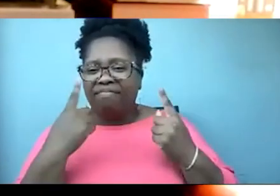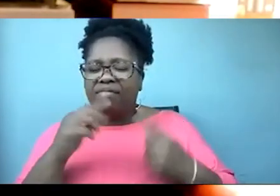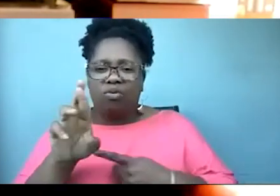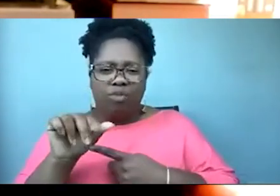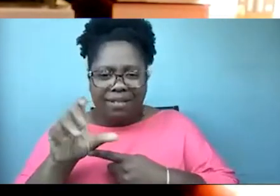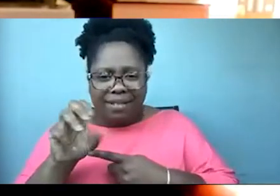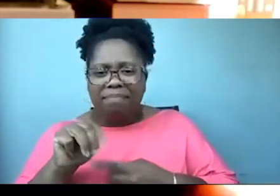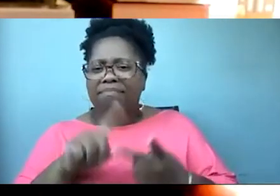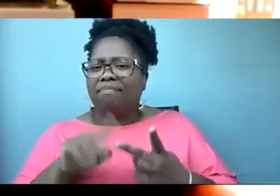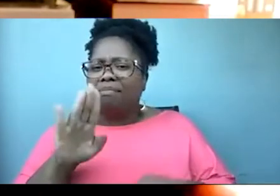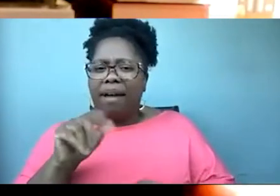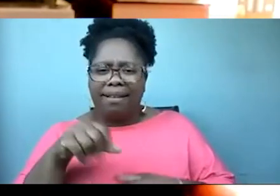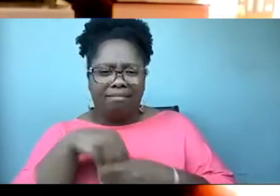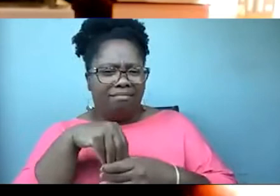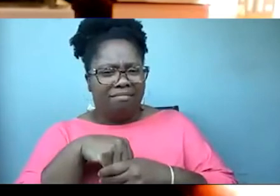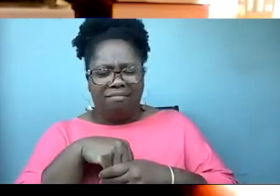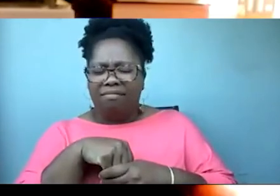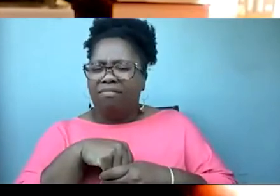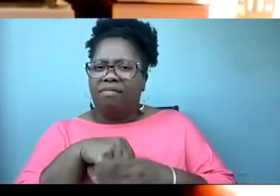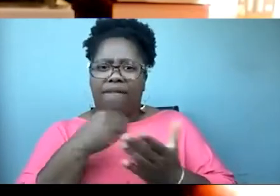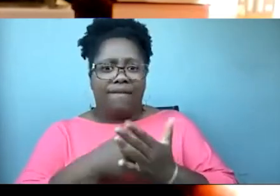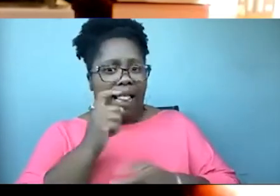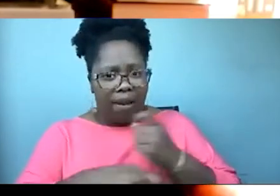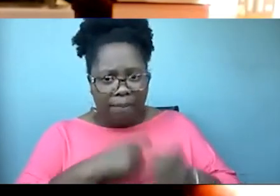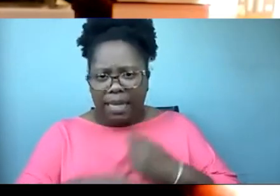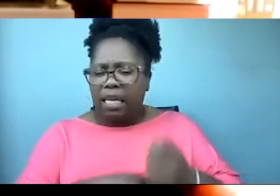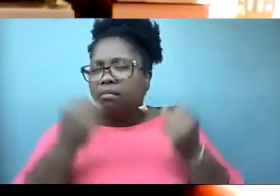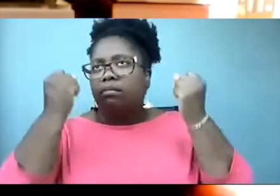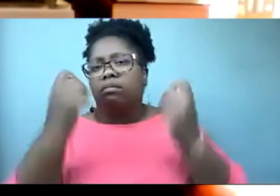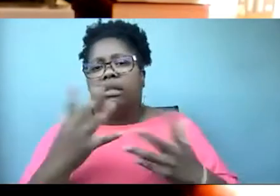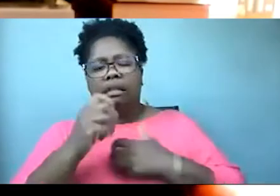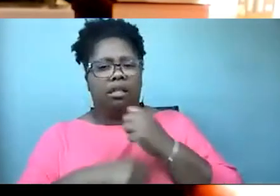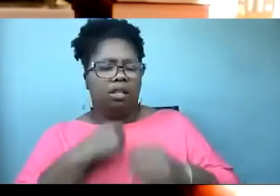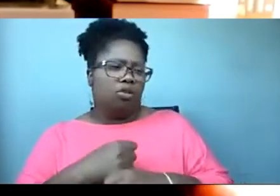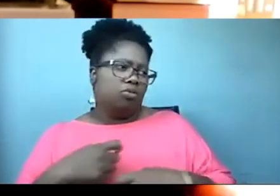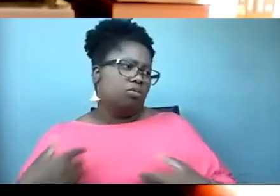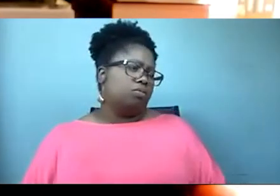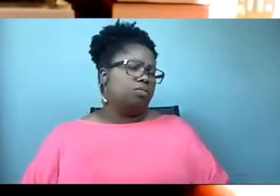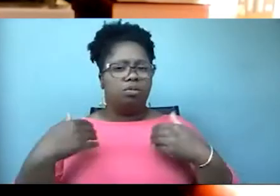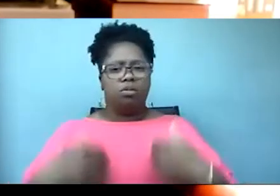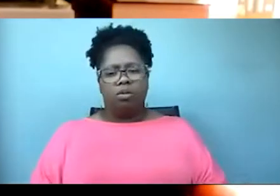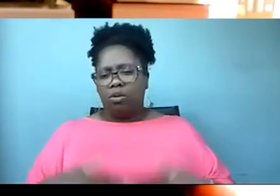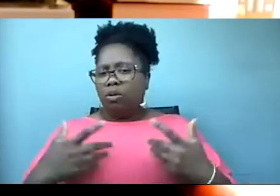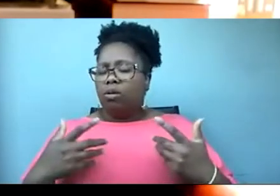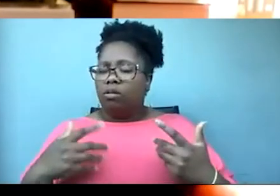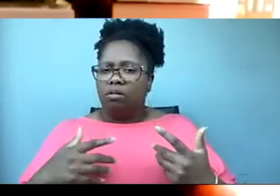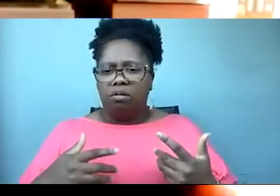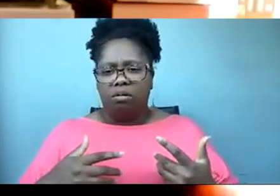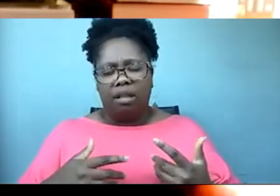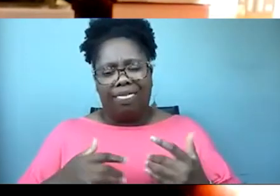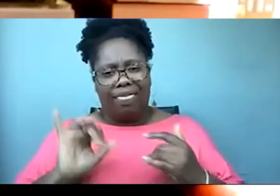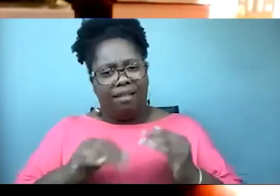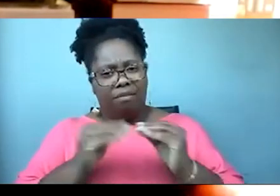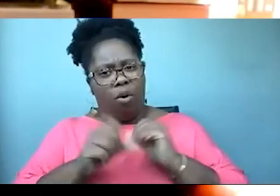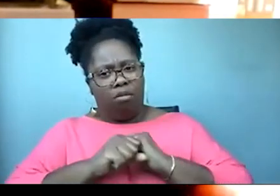That's opening up certainly a bit more lately, thanks to Black Lives Matter and the